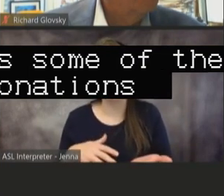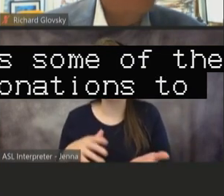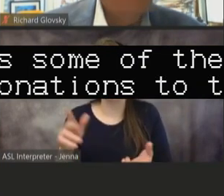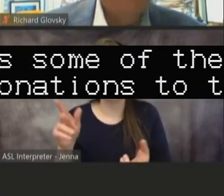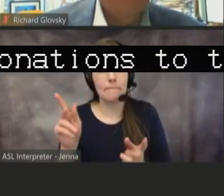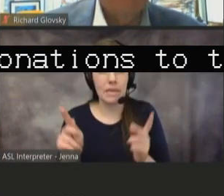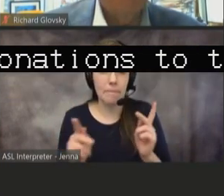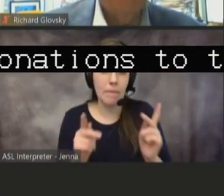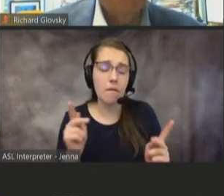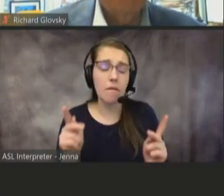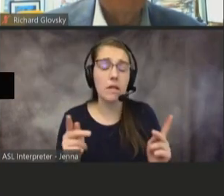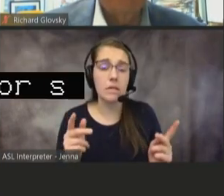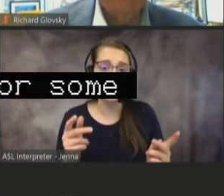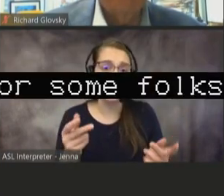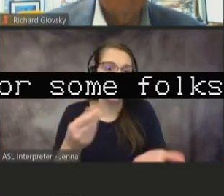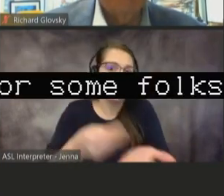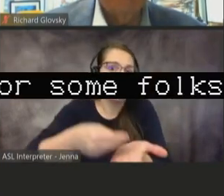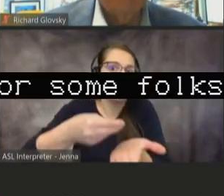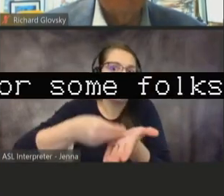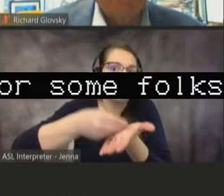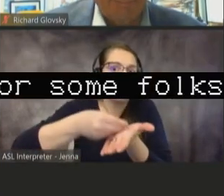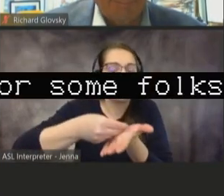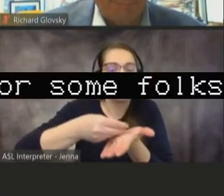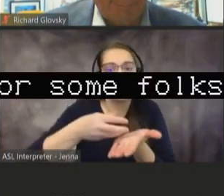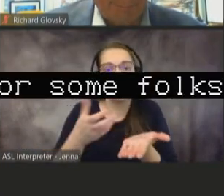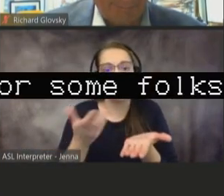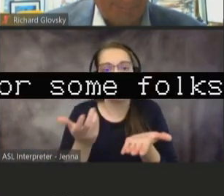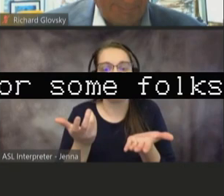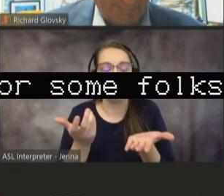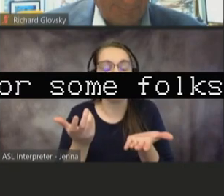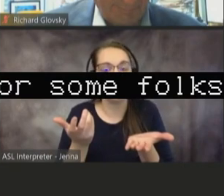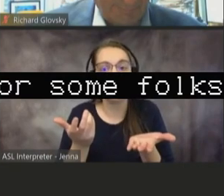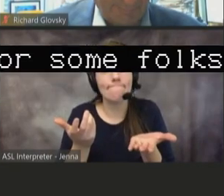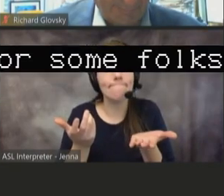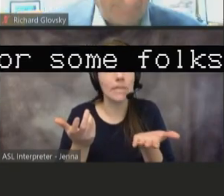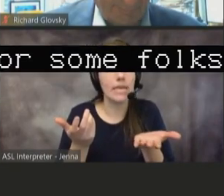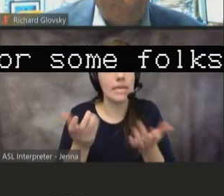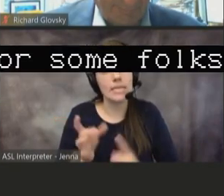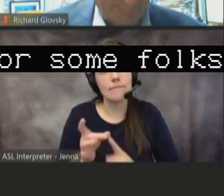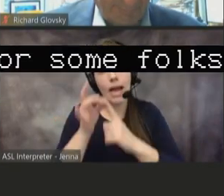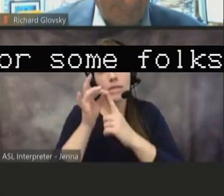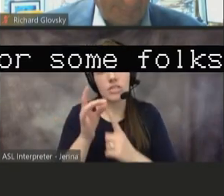economics of trying to go out, especially if they're,